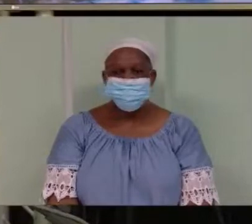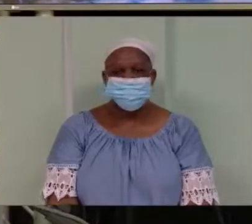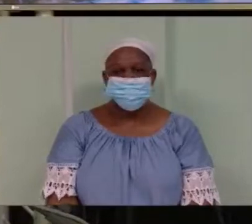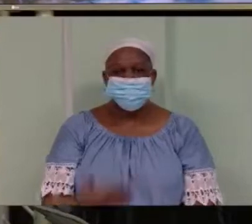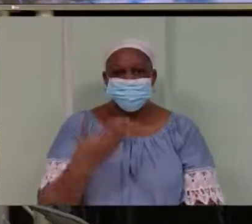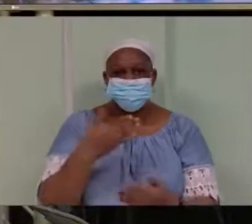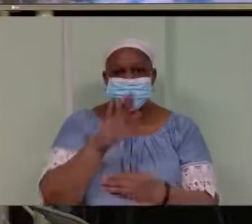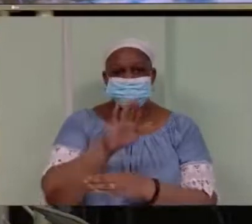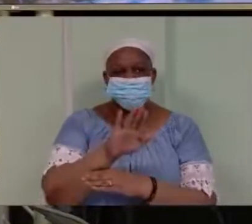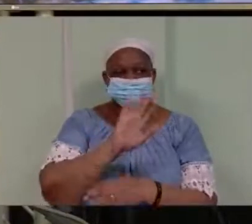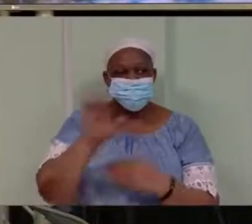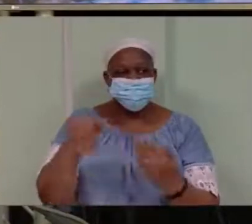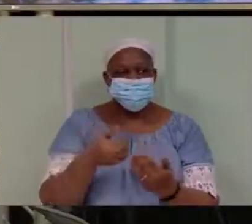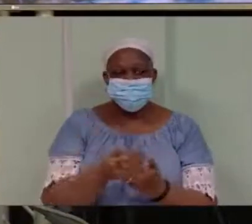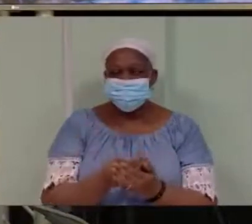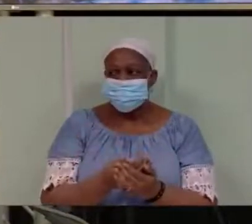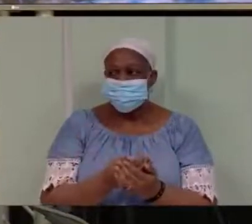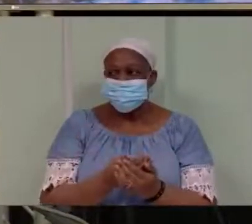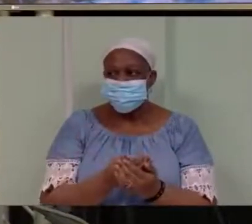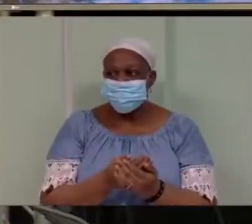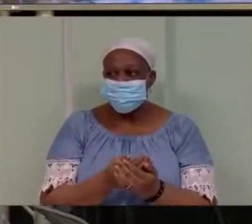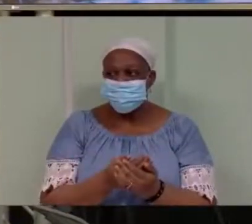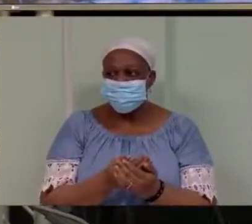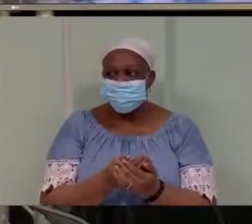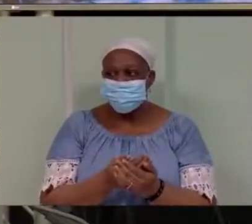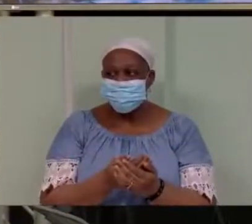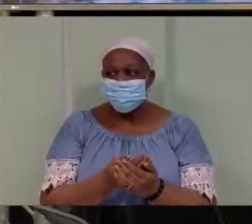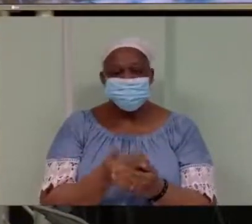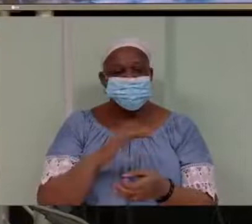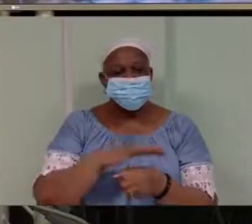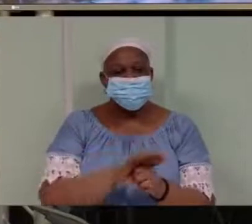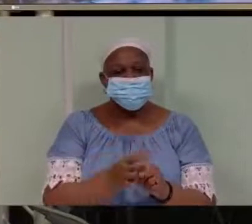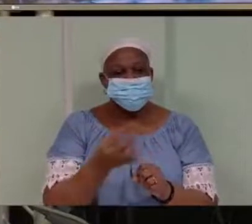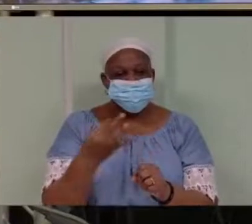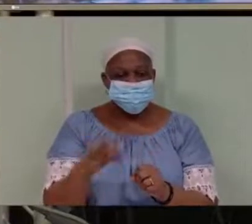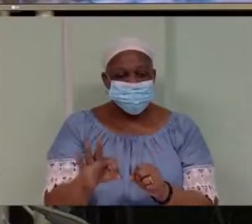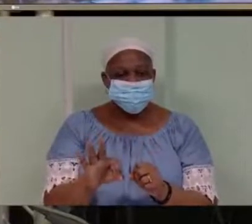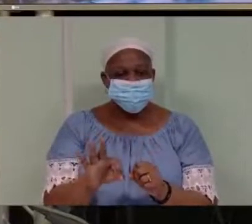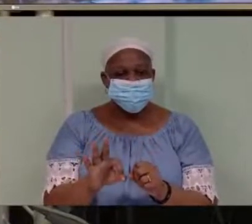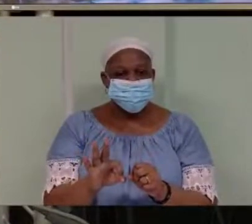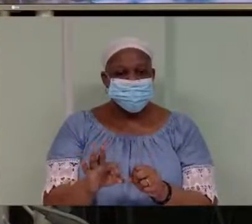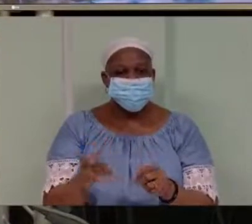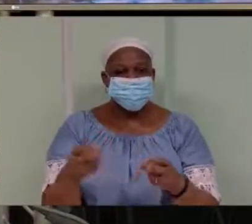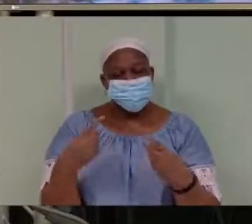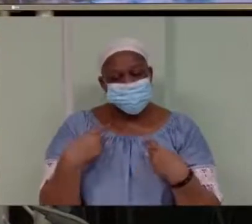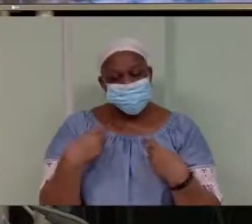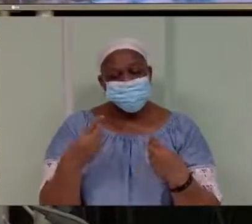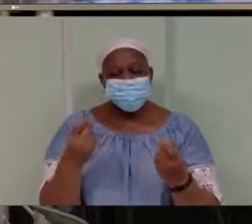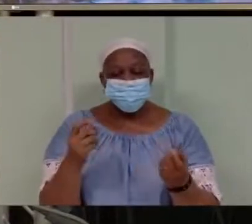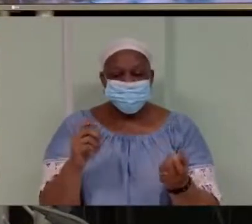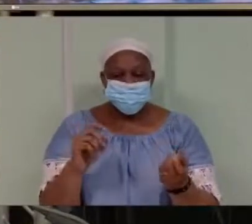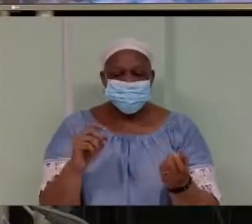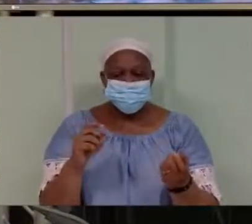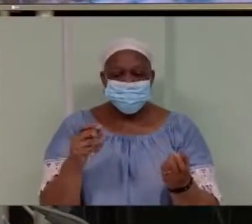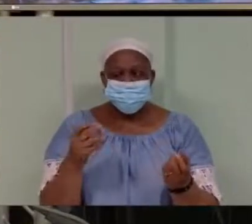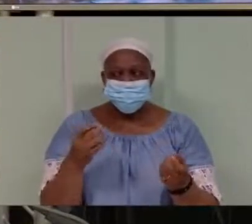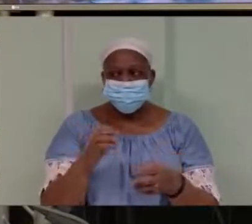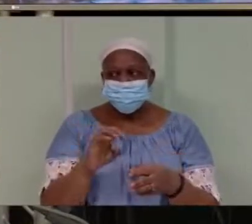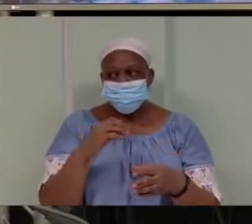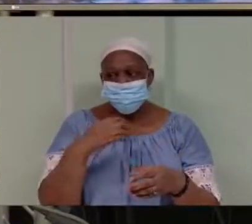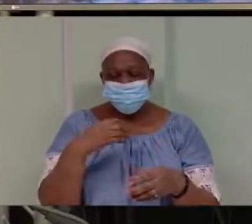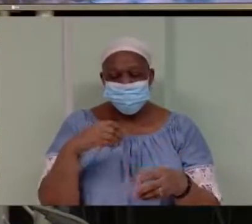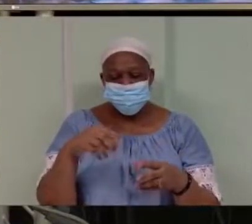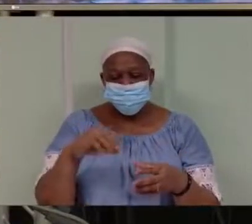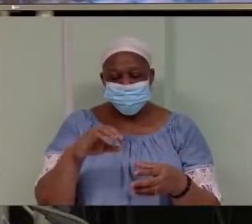a pleasant afternoon to all the covey 19 pandemic has resulted in the formulation and